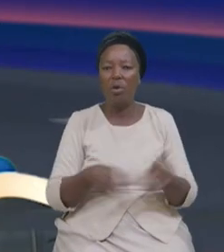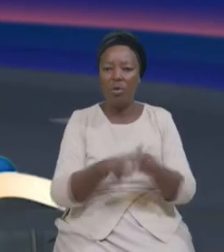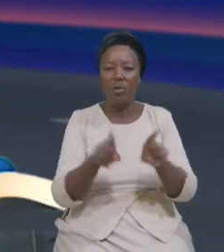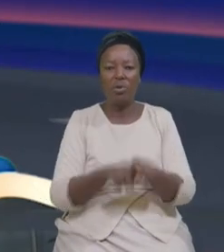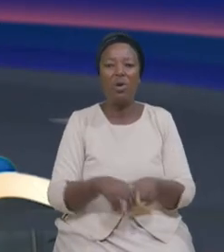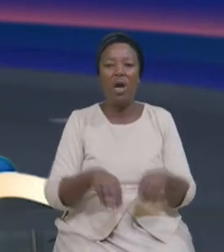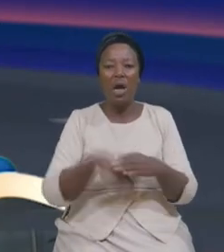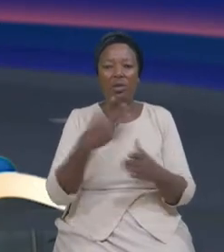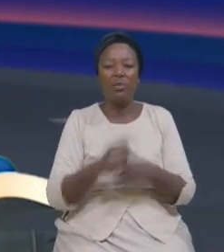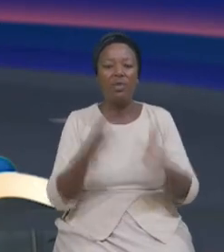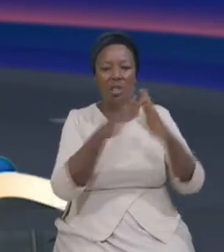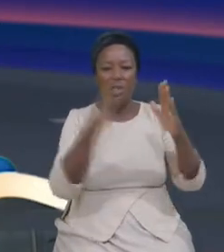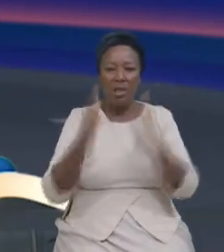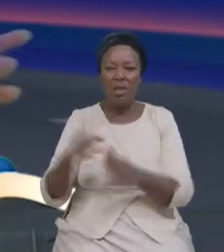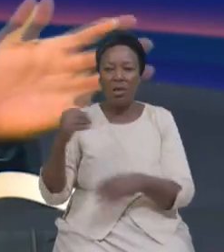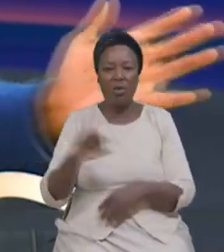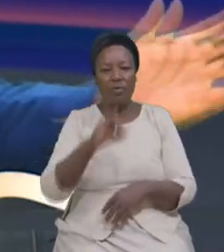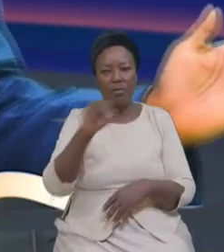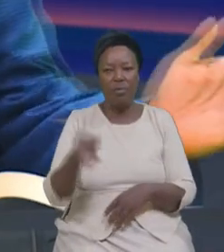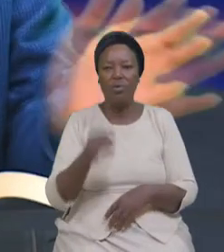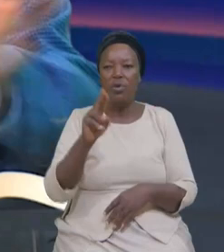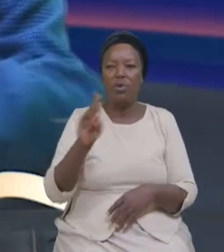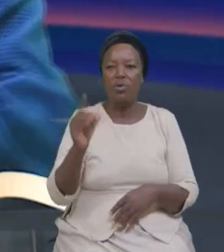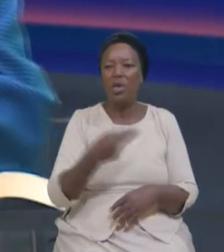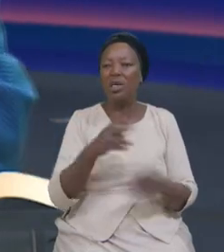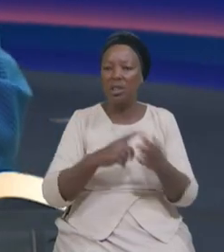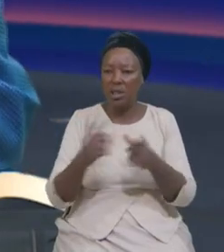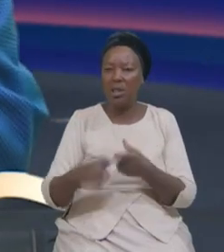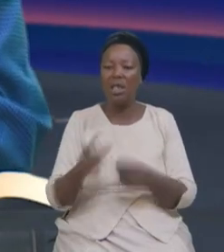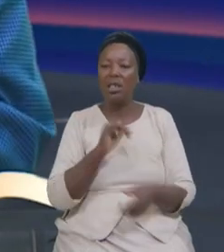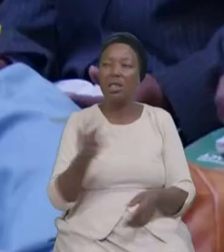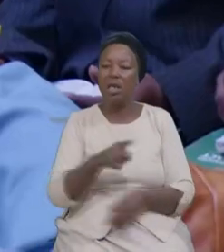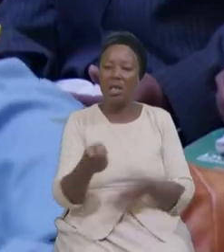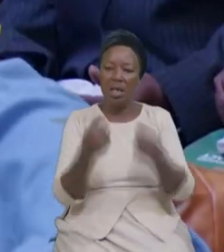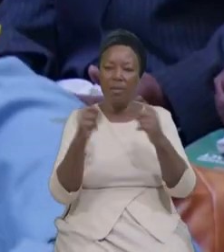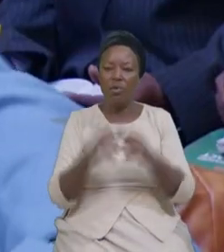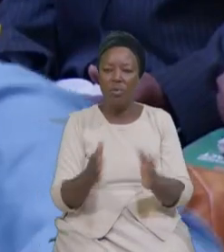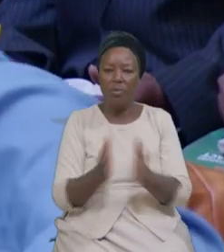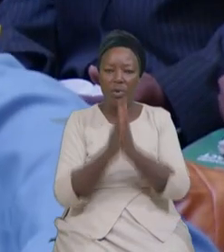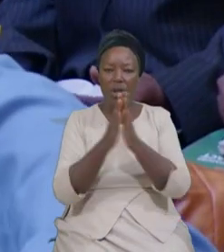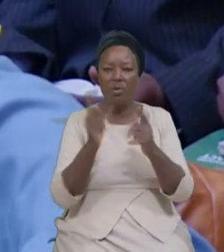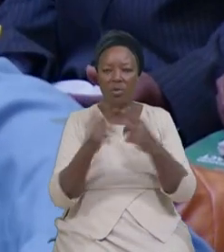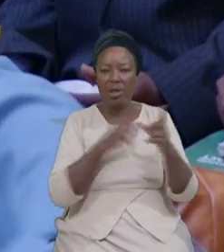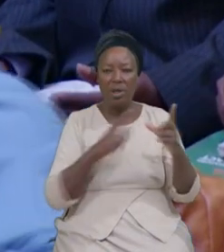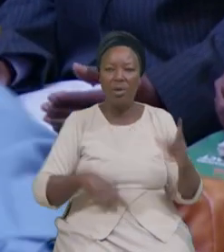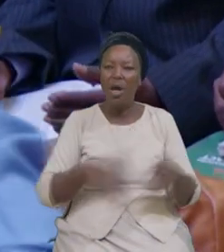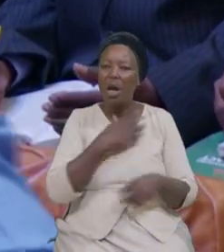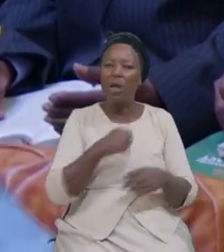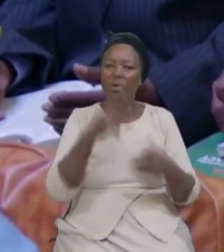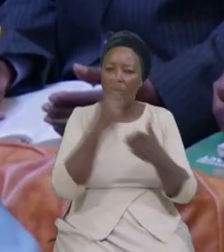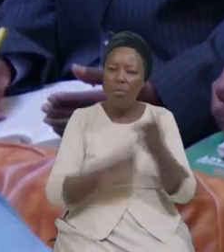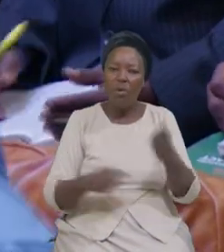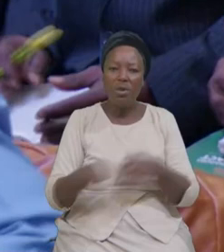the cities of Judah, they came to seek the Lord. Now, what did they tell the Lord? Look